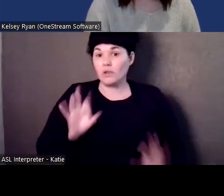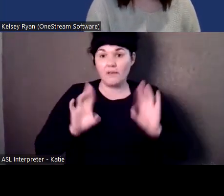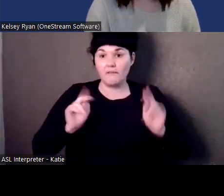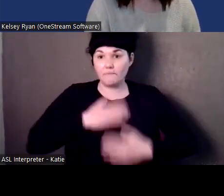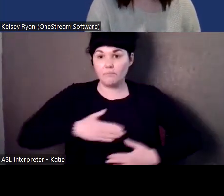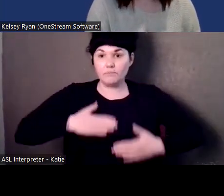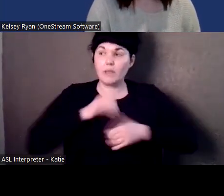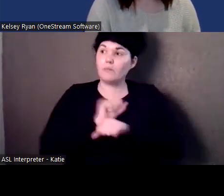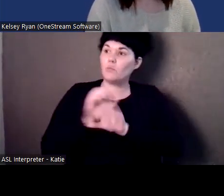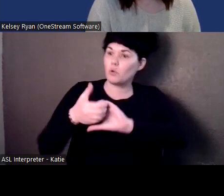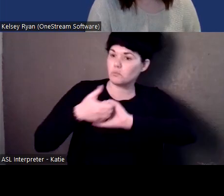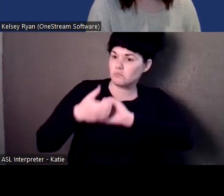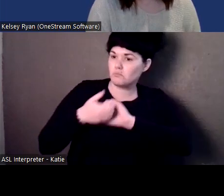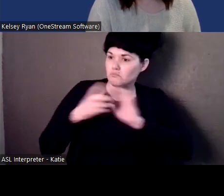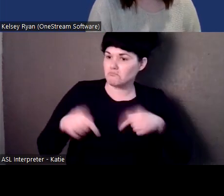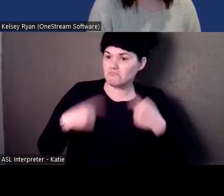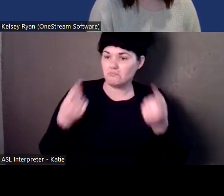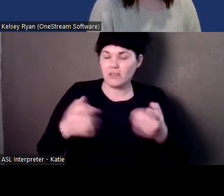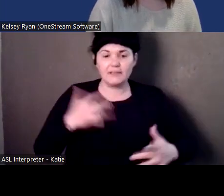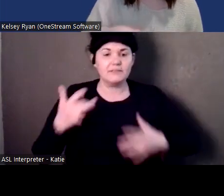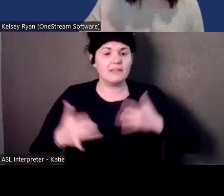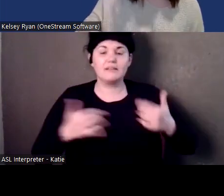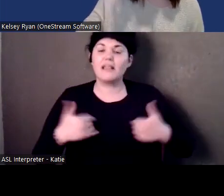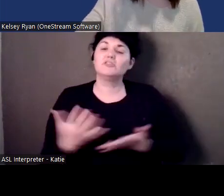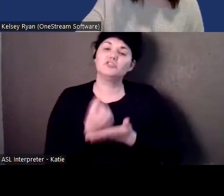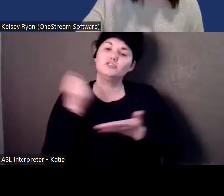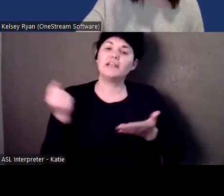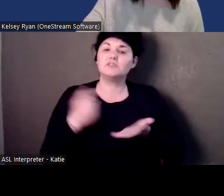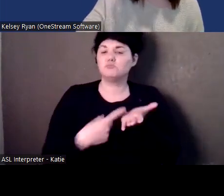since I joined, and excited to get the chance to chat with you guys today.